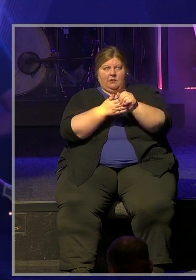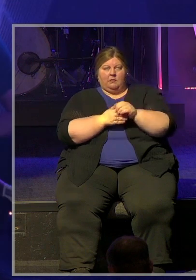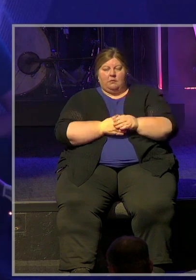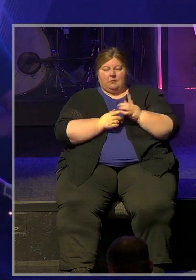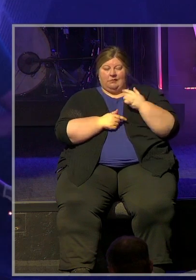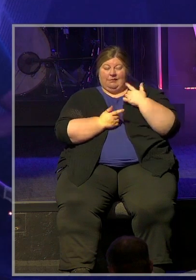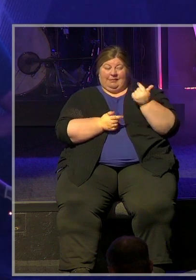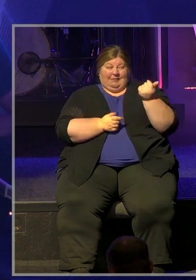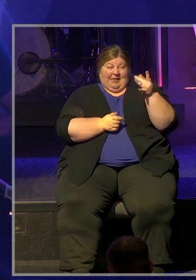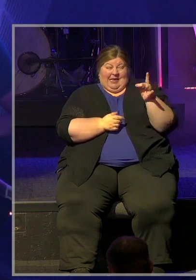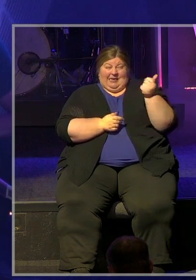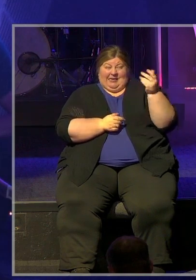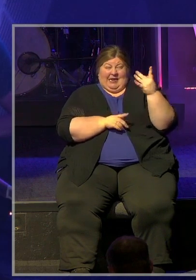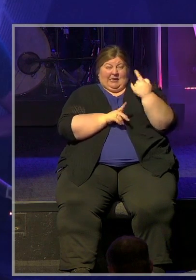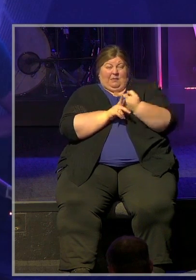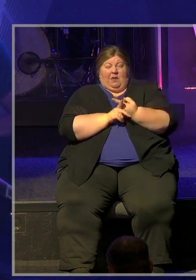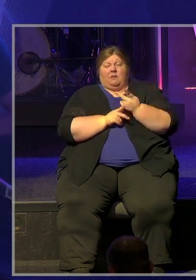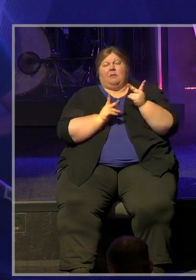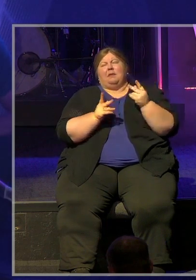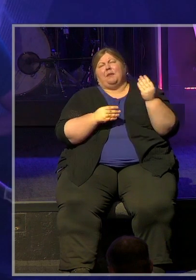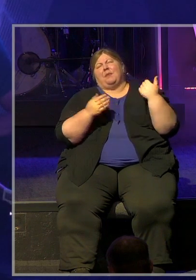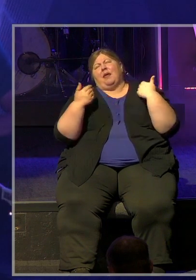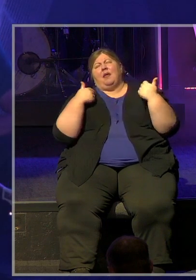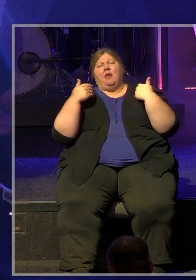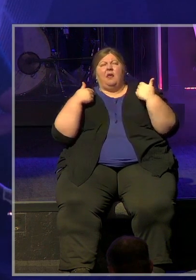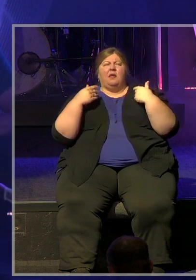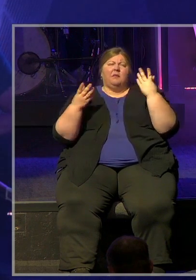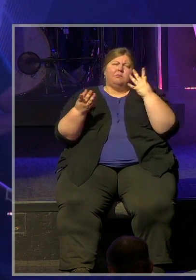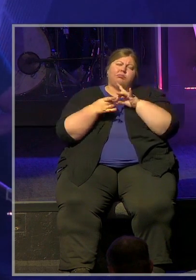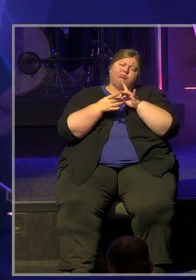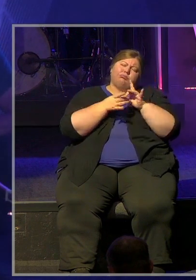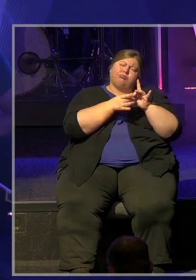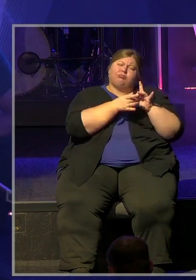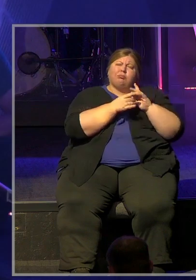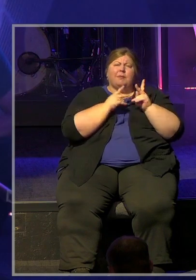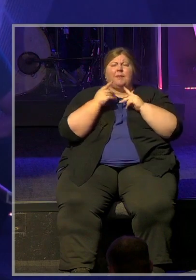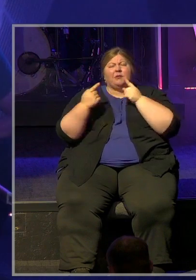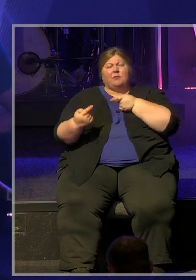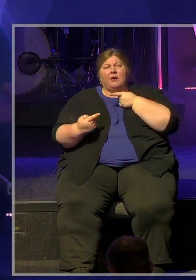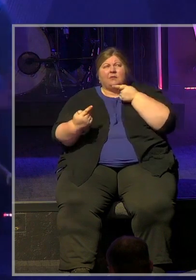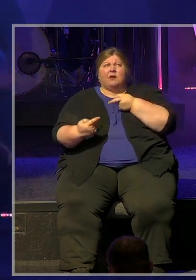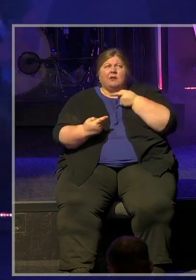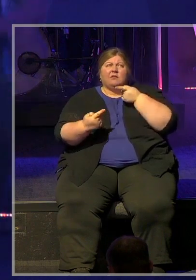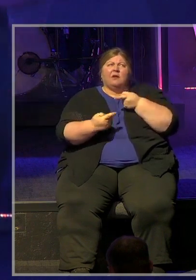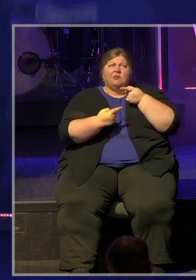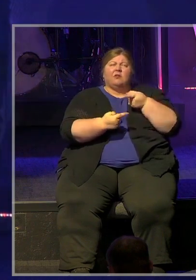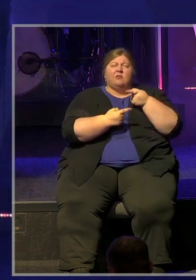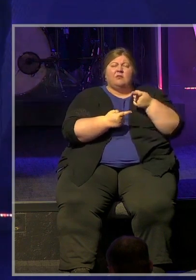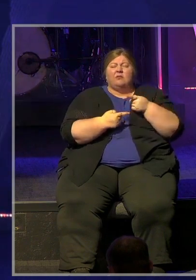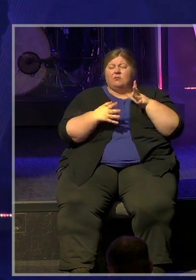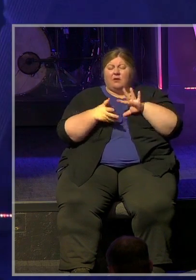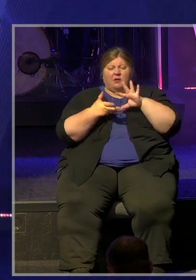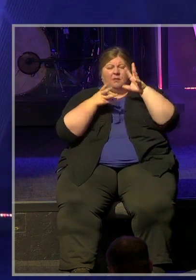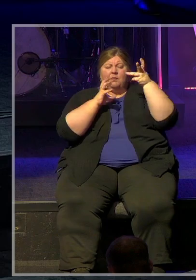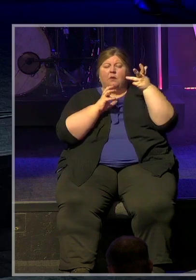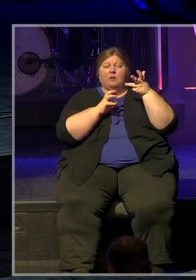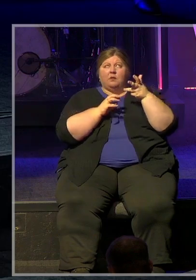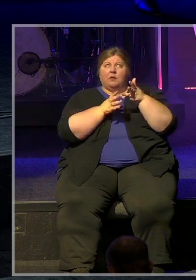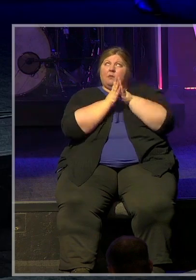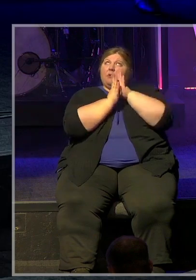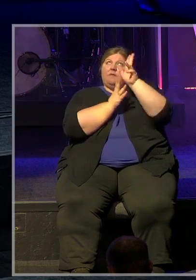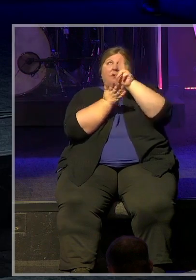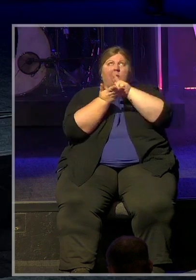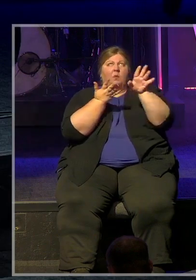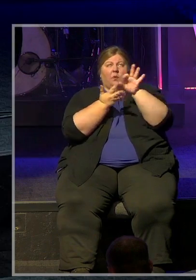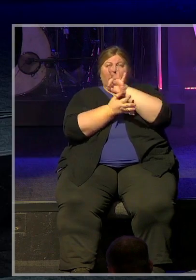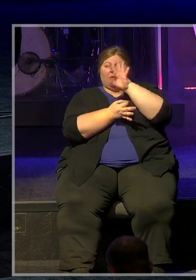19 months, we've heard from so many people, so many marriages who are struggling and broken and not doing well. And I just pray through your Holy Spirit